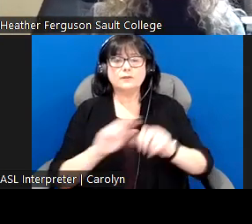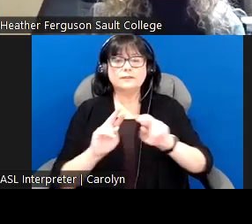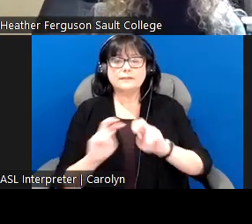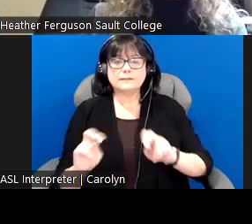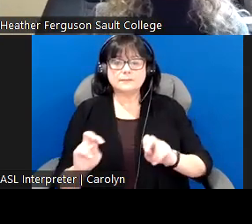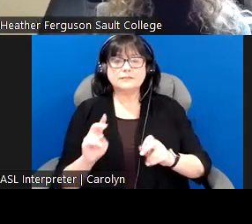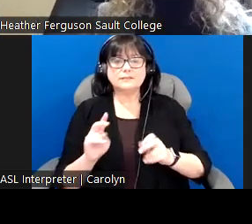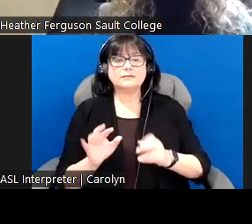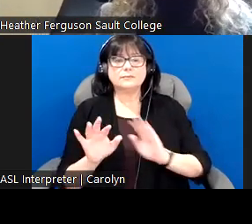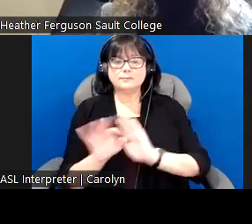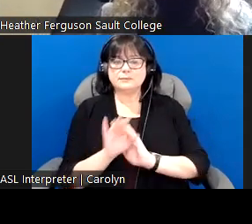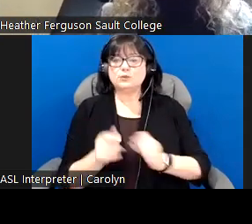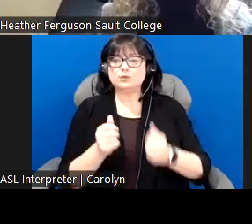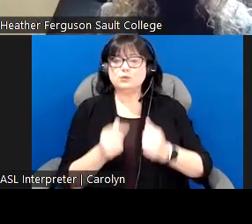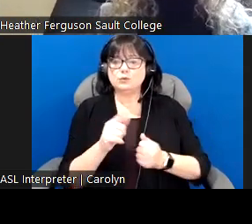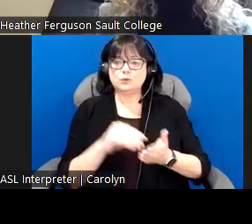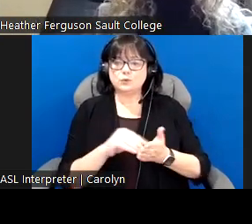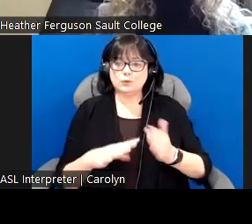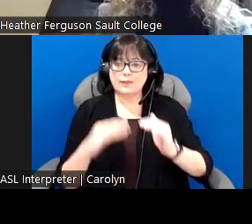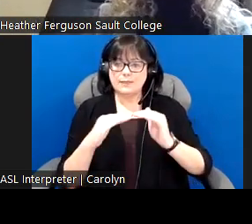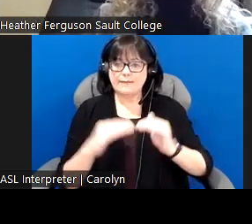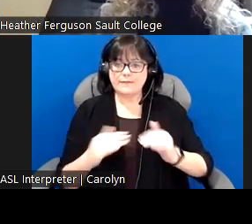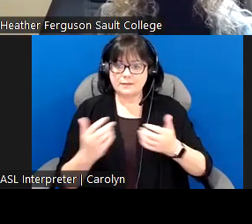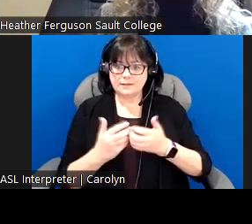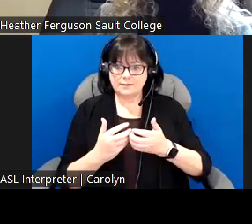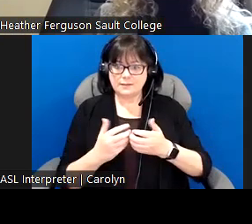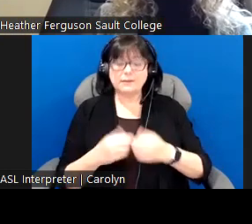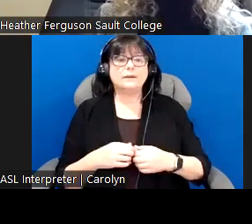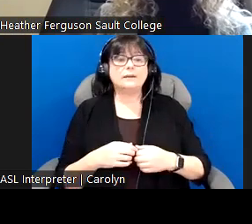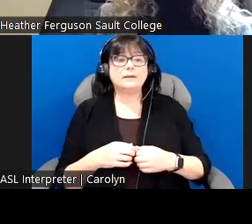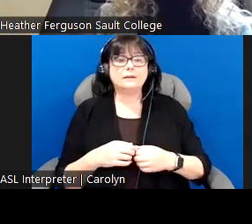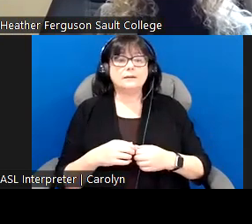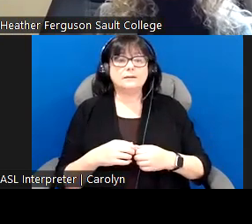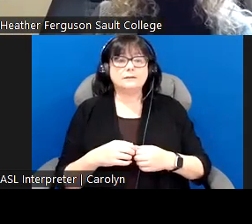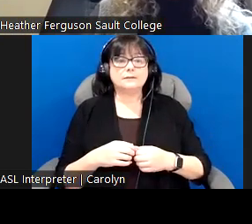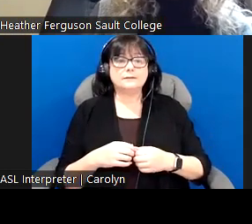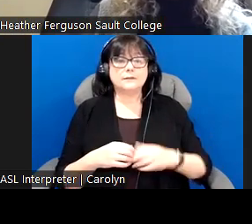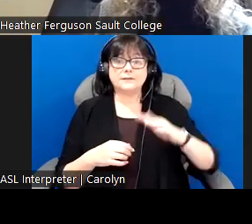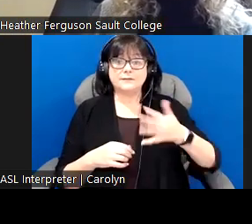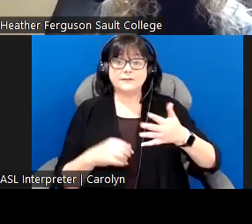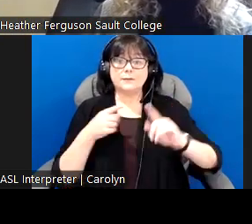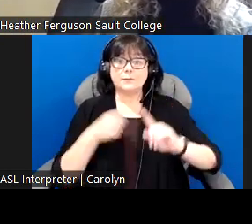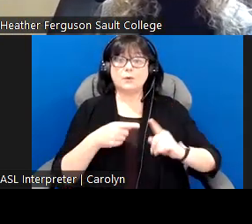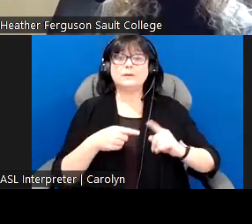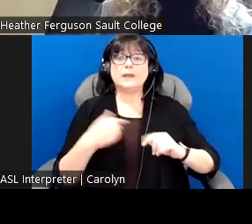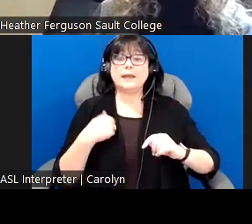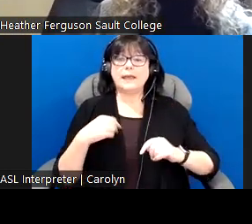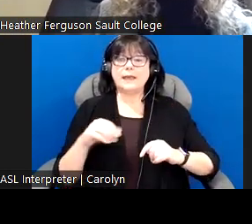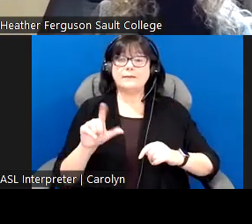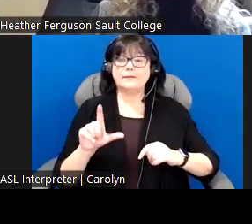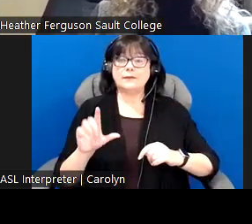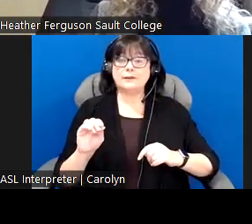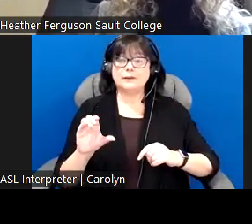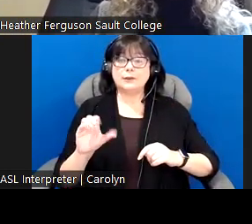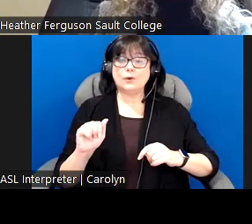students' levels. So there's also a 6-question locator at the beginning of each assessment that will allow us